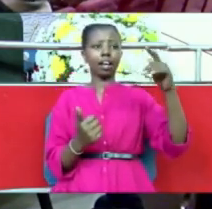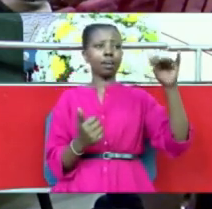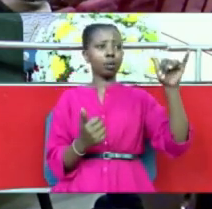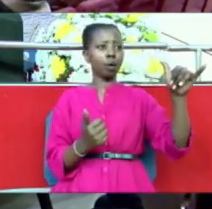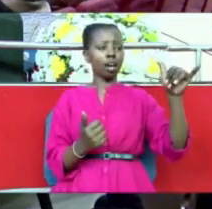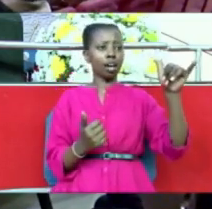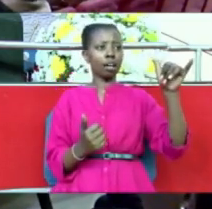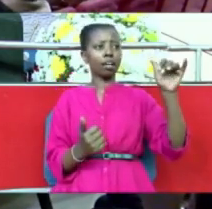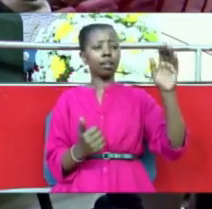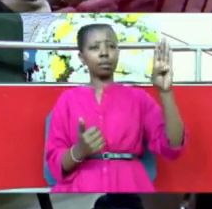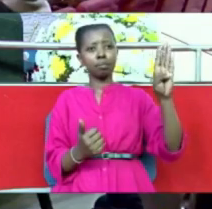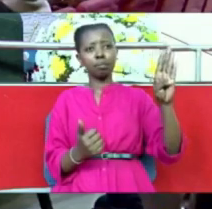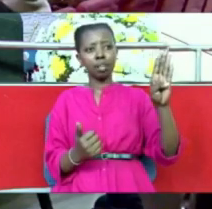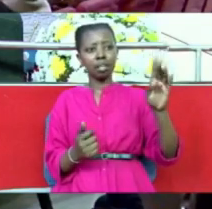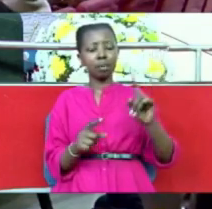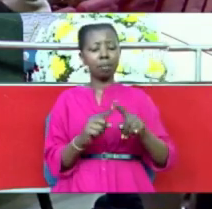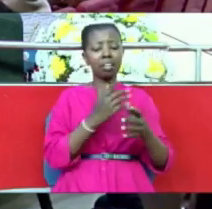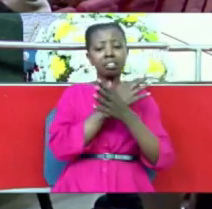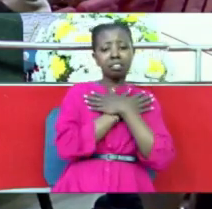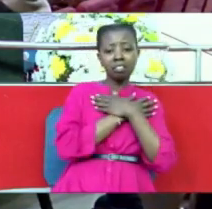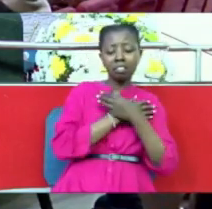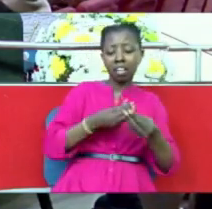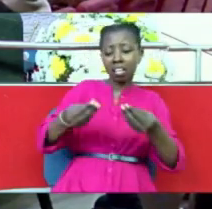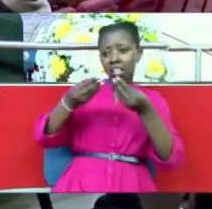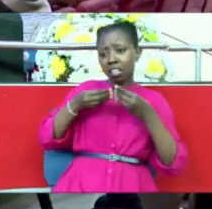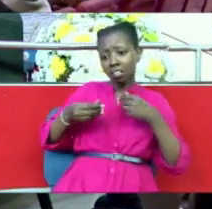Yeye hata dururu hakunipa.